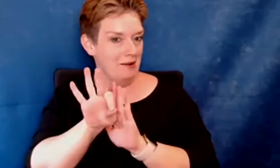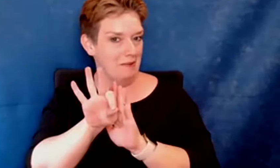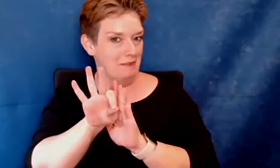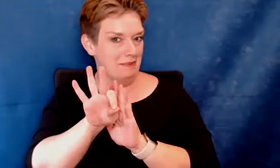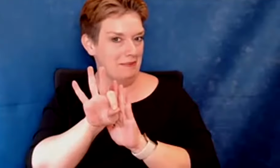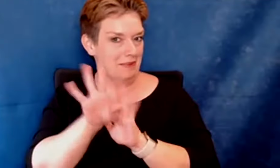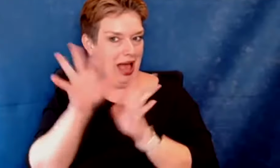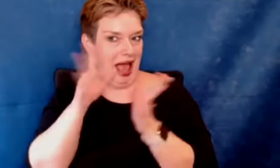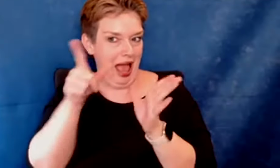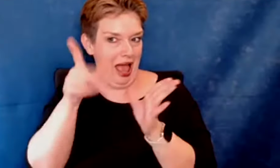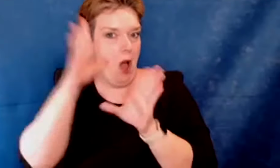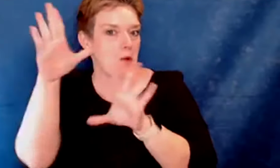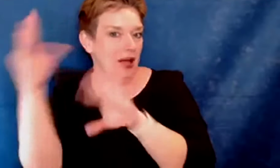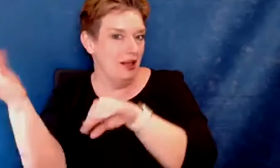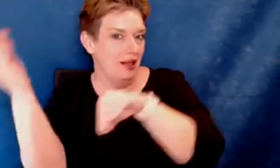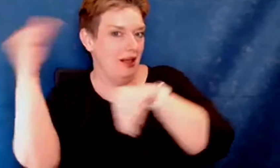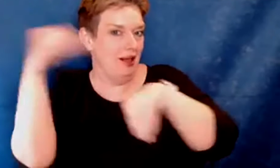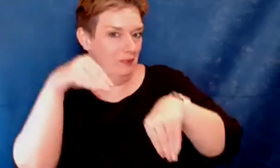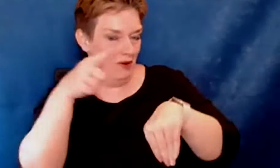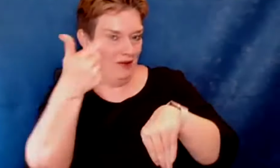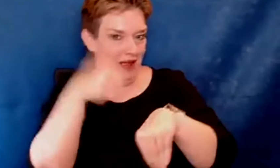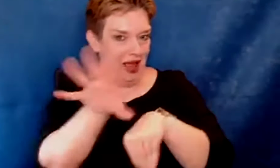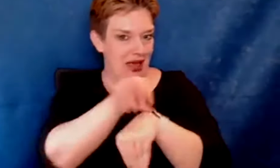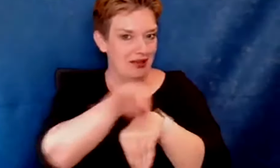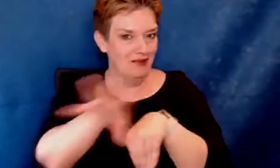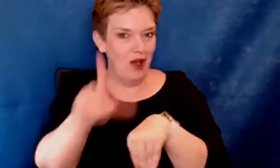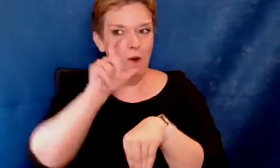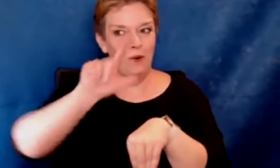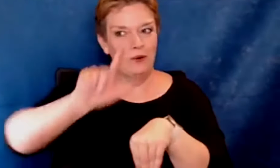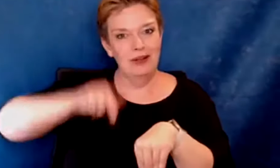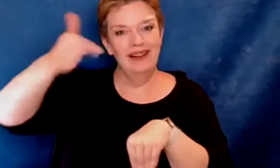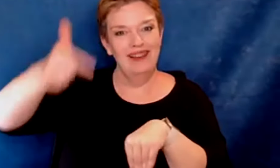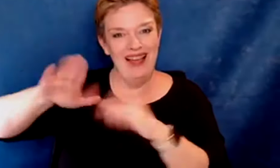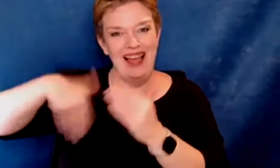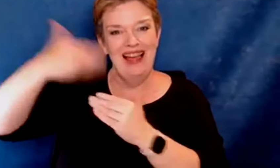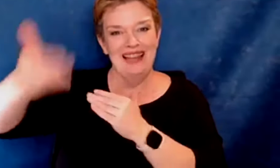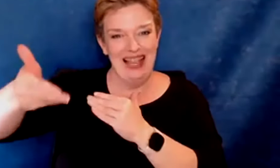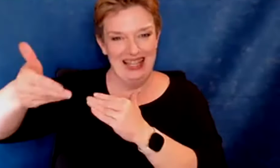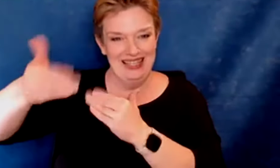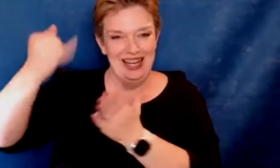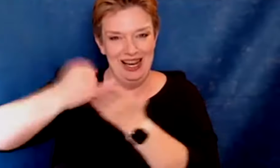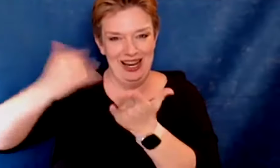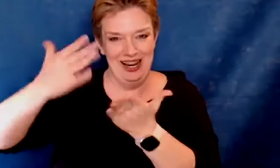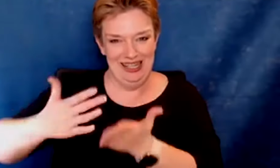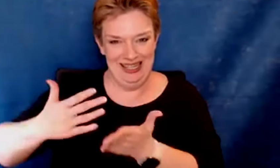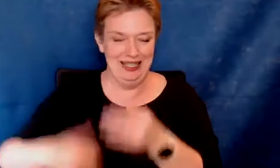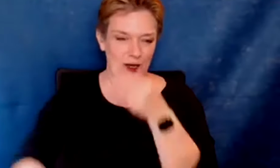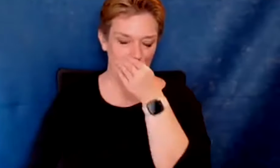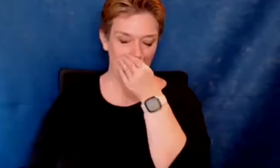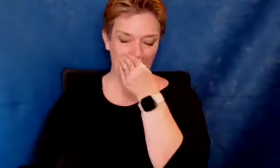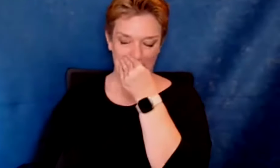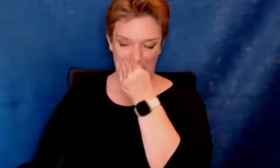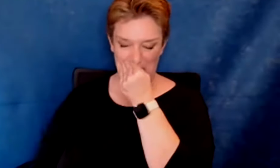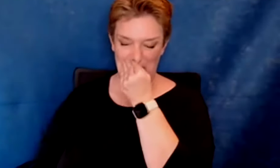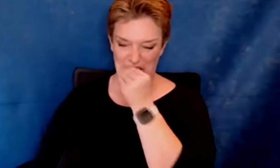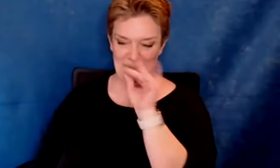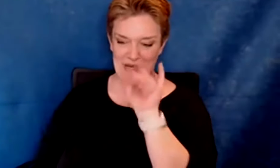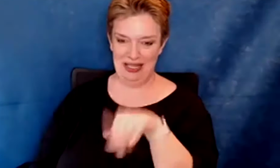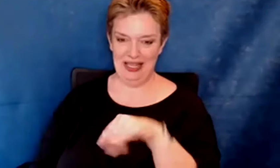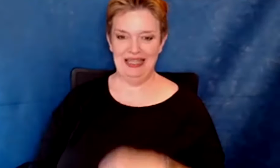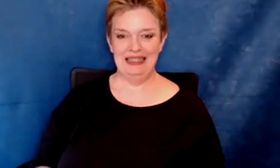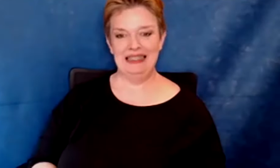would say to the inheritors of the the mantle? Oh, in the future? Yes. I mean,